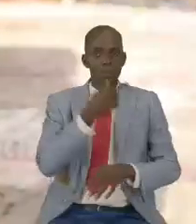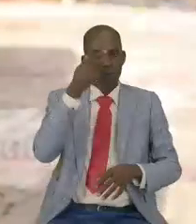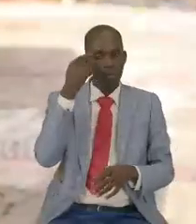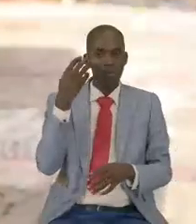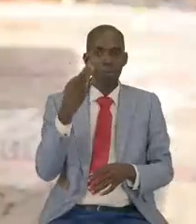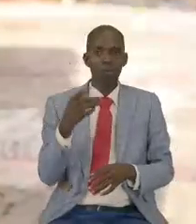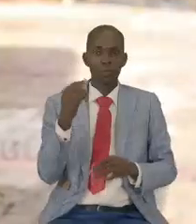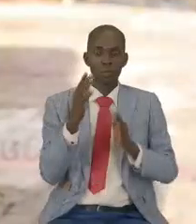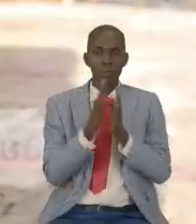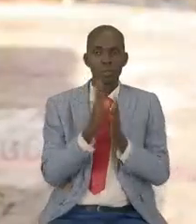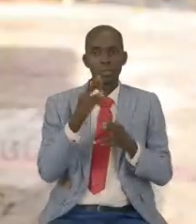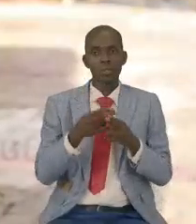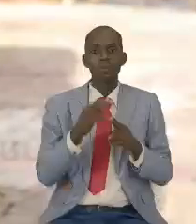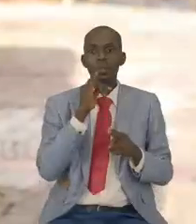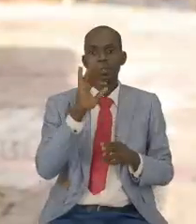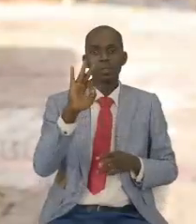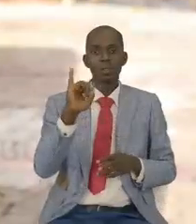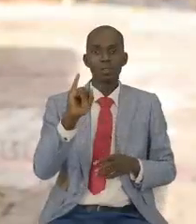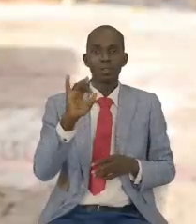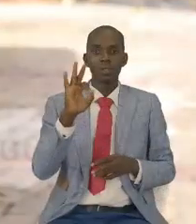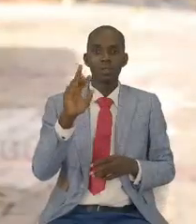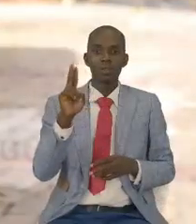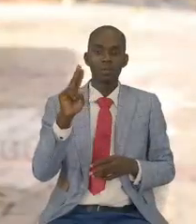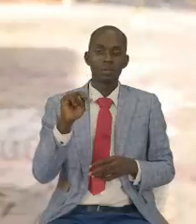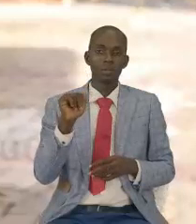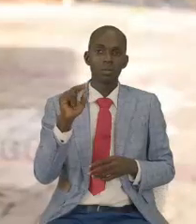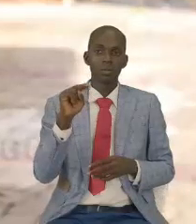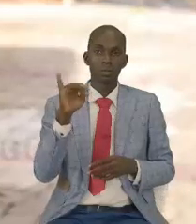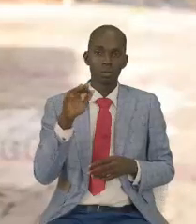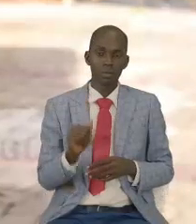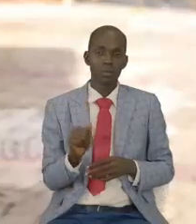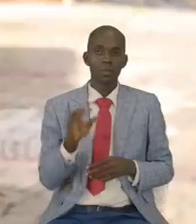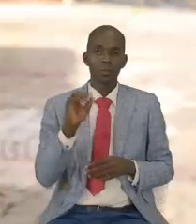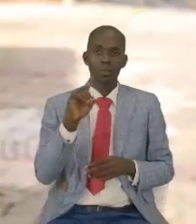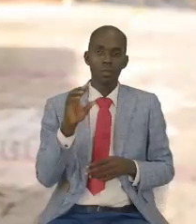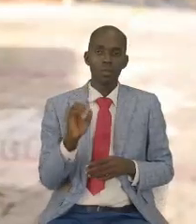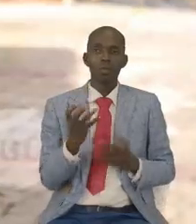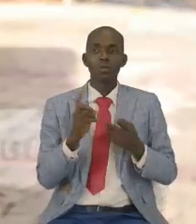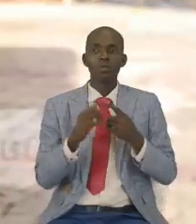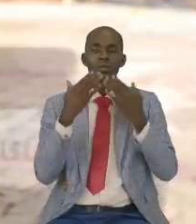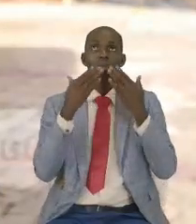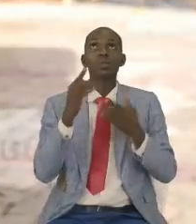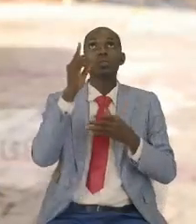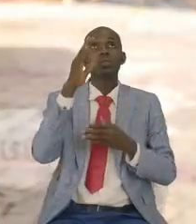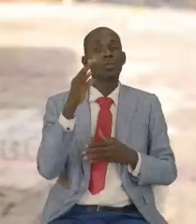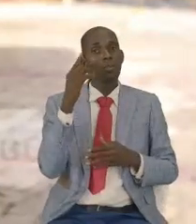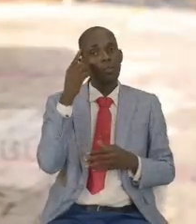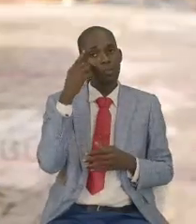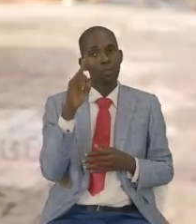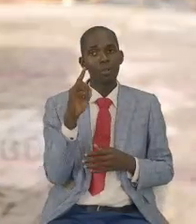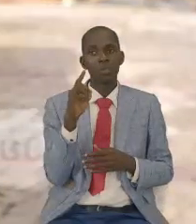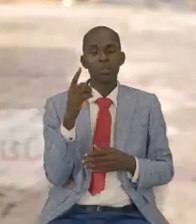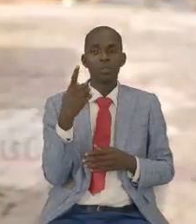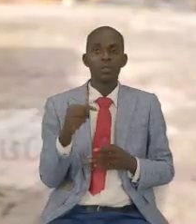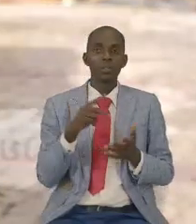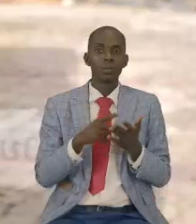Ifunaya Ozu. I want to thank God from the program that Pastor Kumuyi did. When